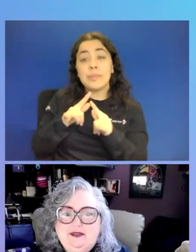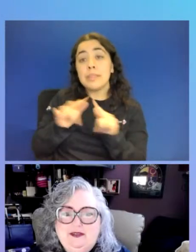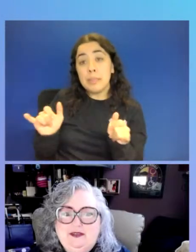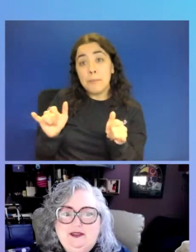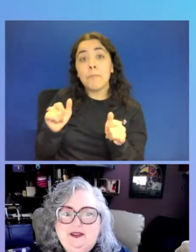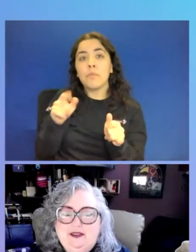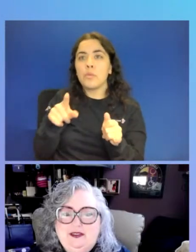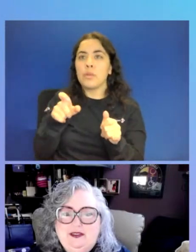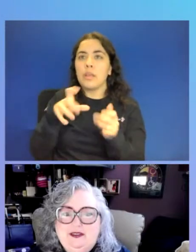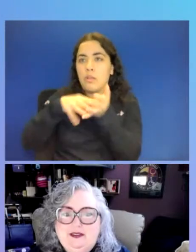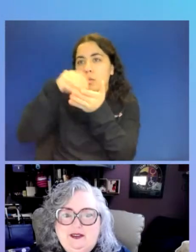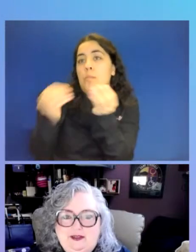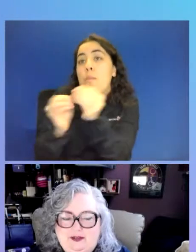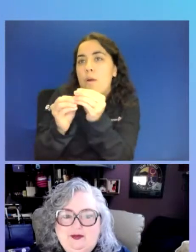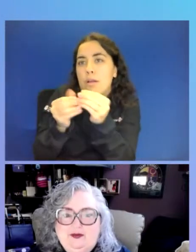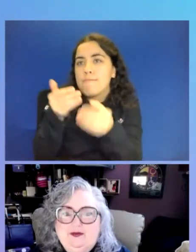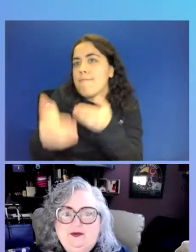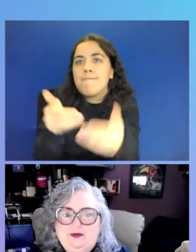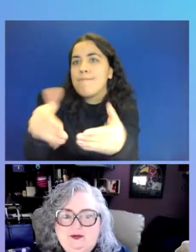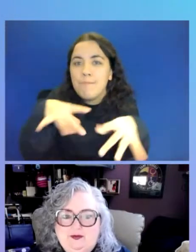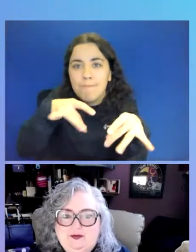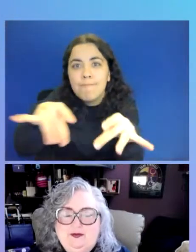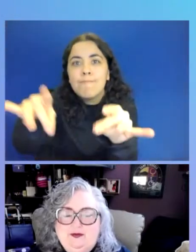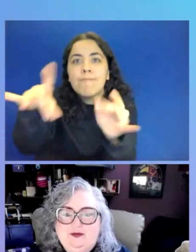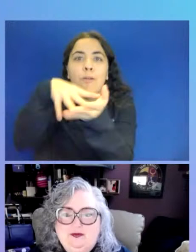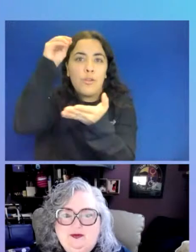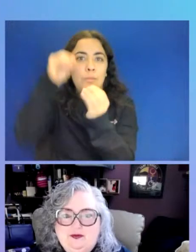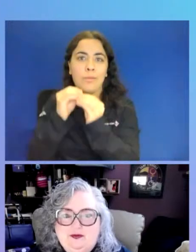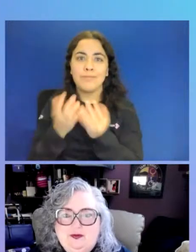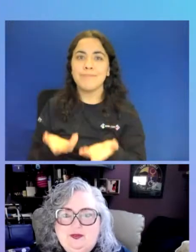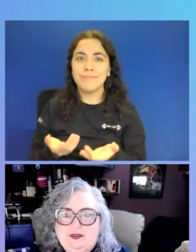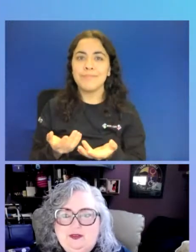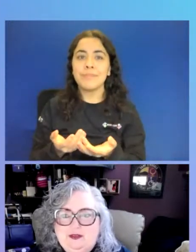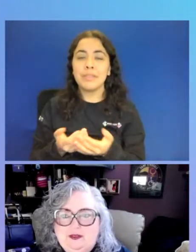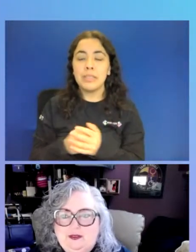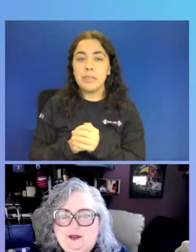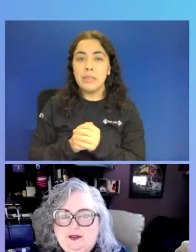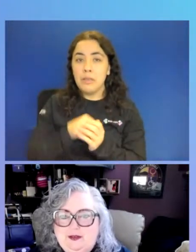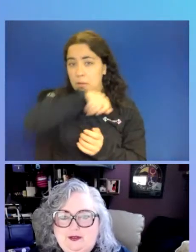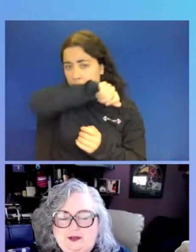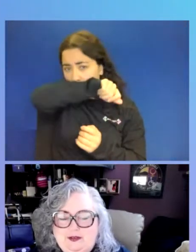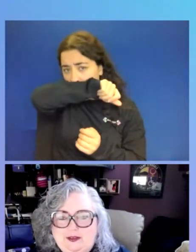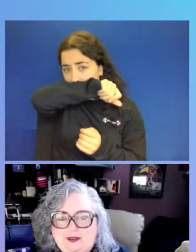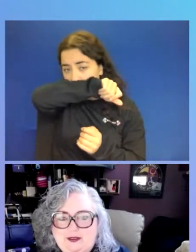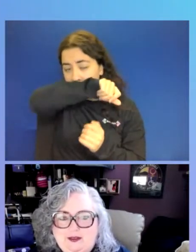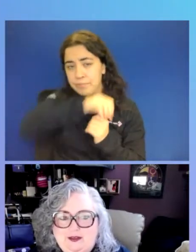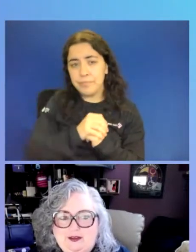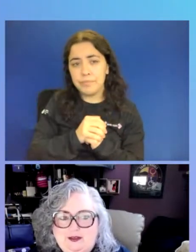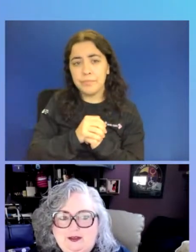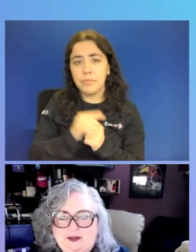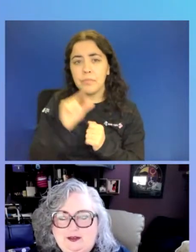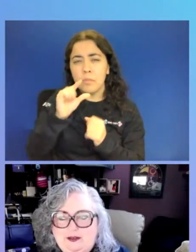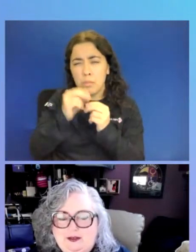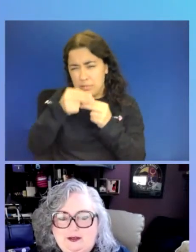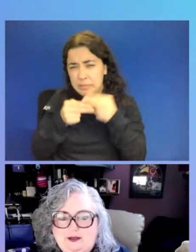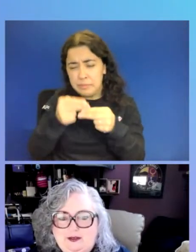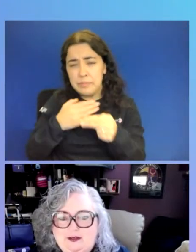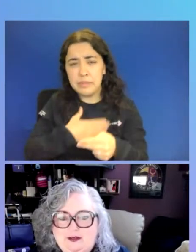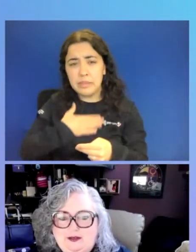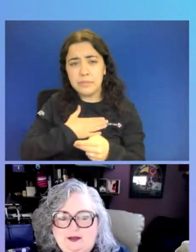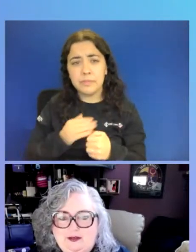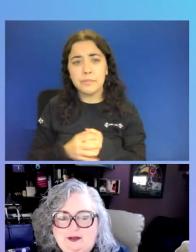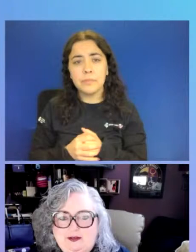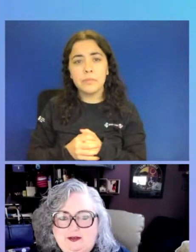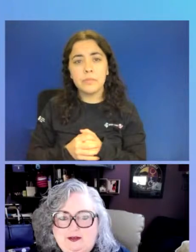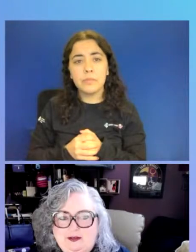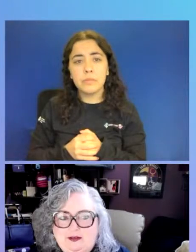to learn more. And so, in fact, let's jump forward just a little bit more through the slides.